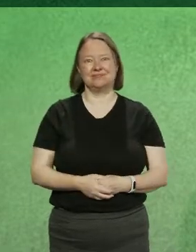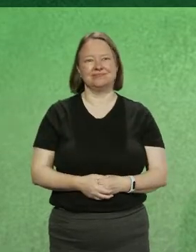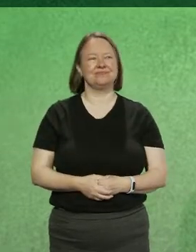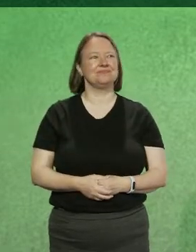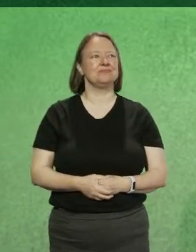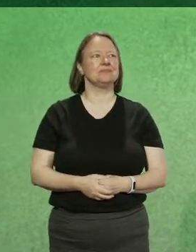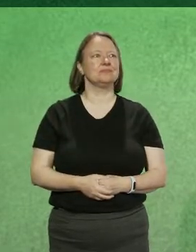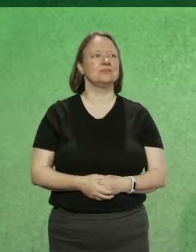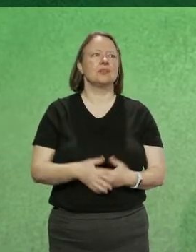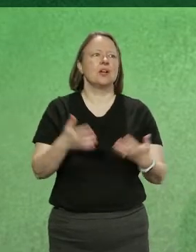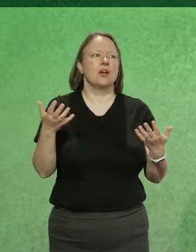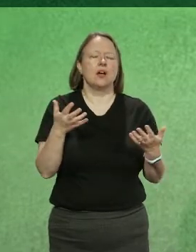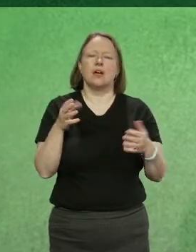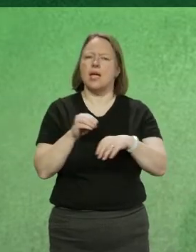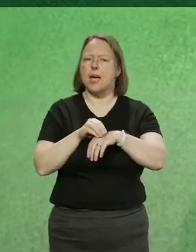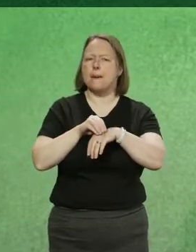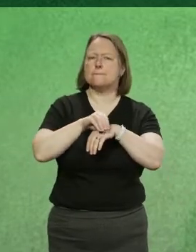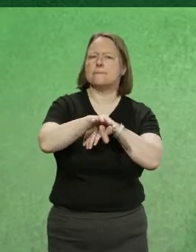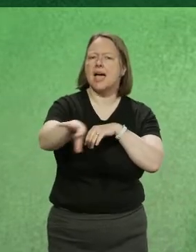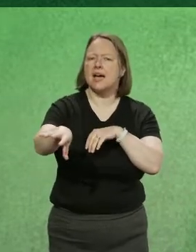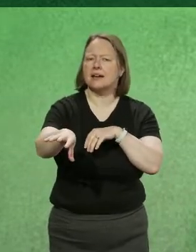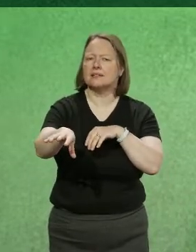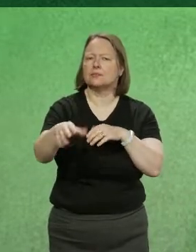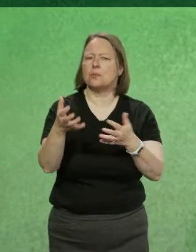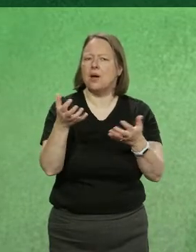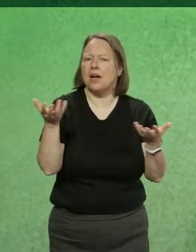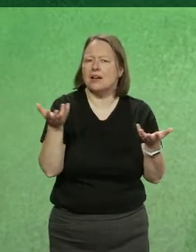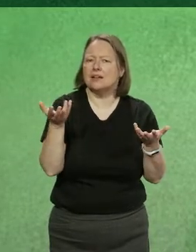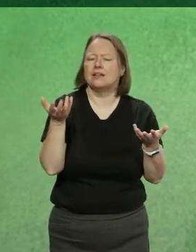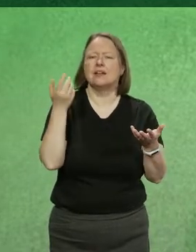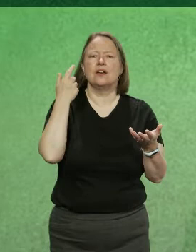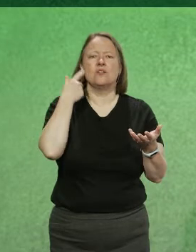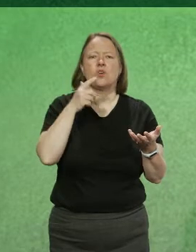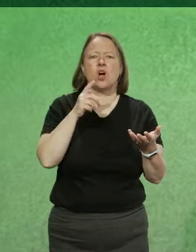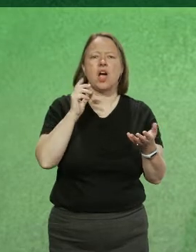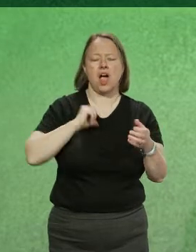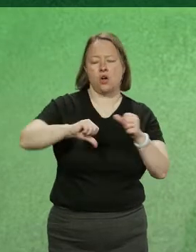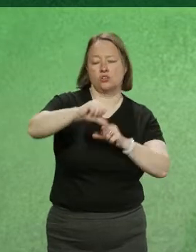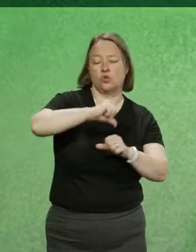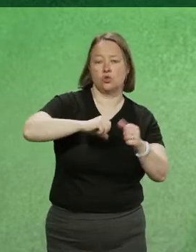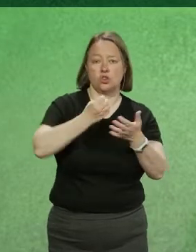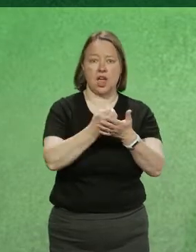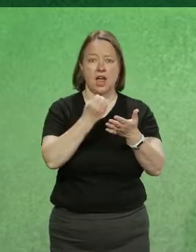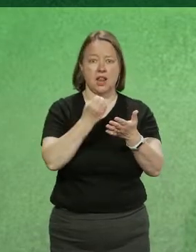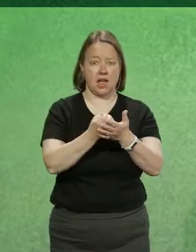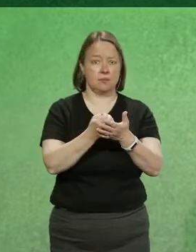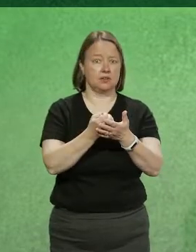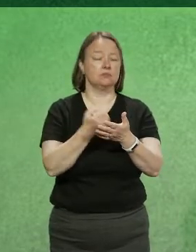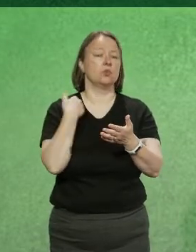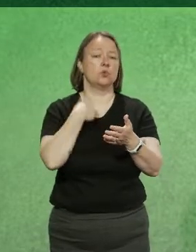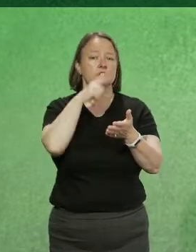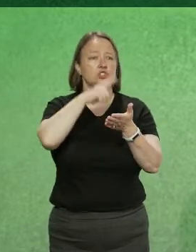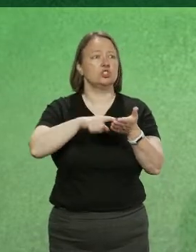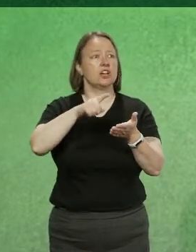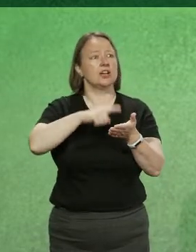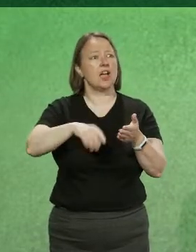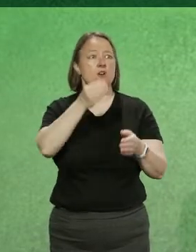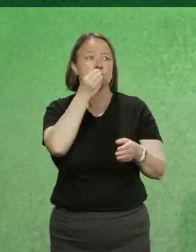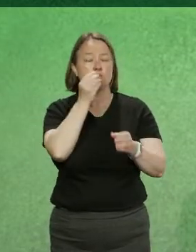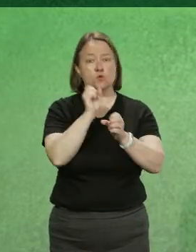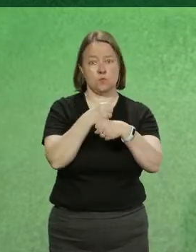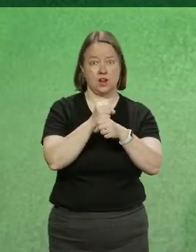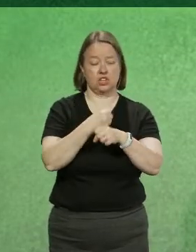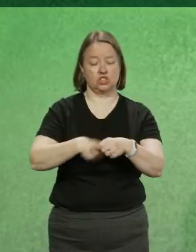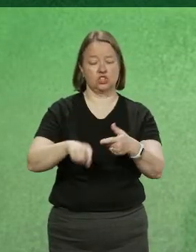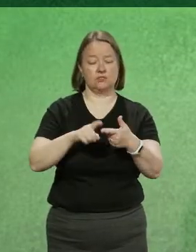So what are the impacts we want to achieve? For the socio-economic aspect, we are looking into food production,